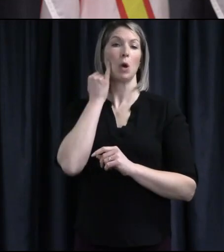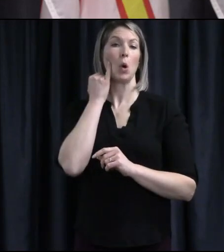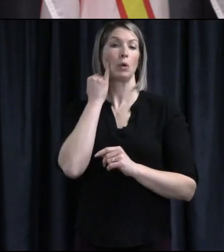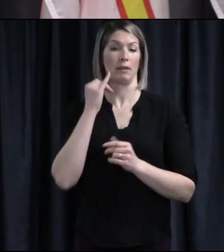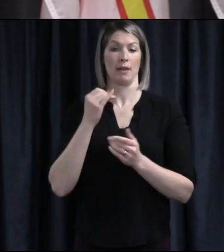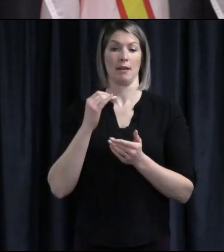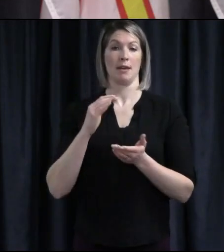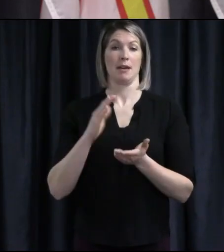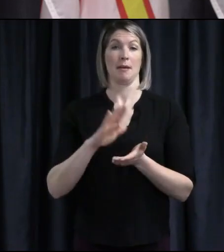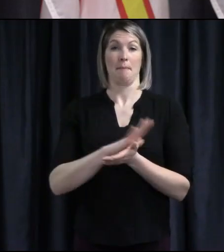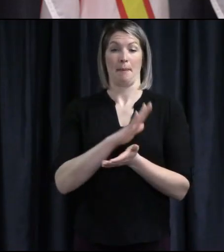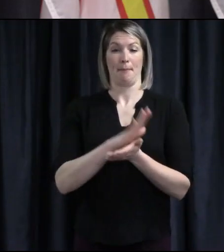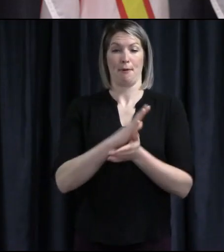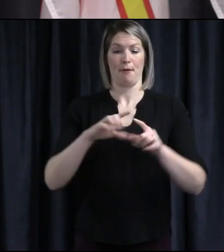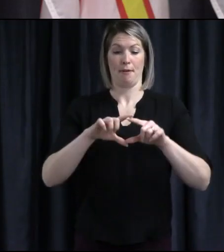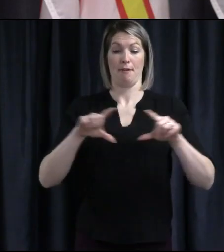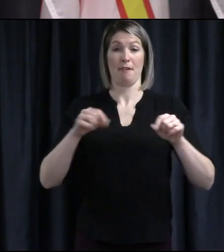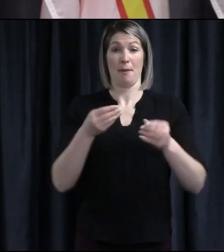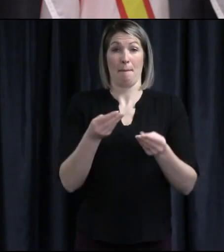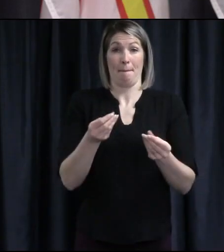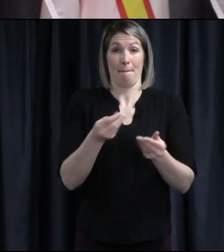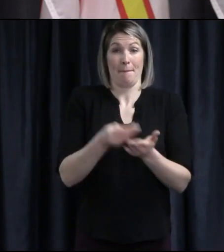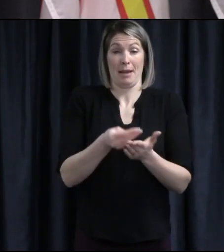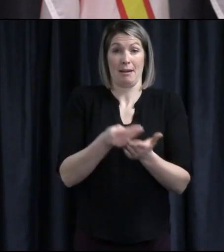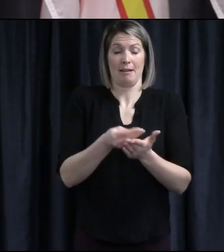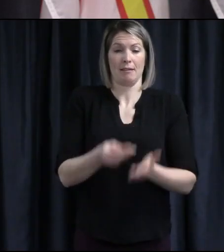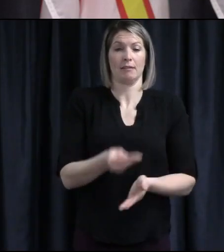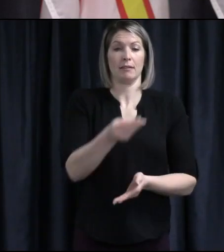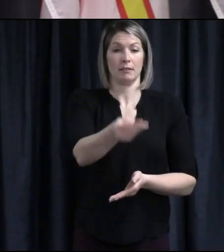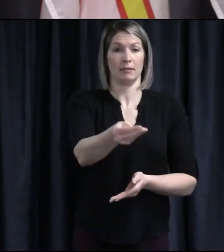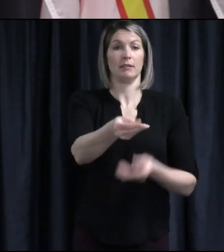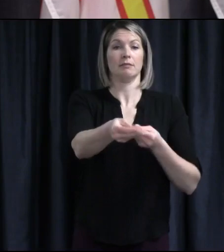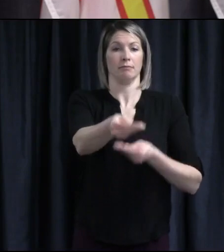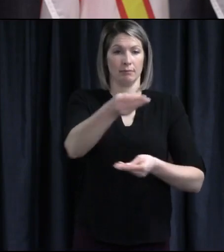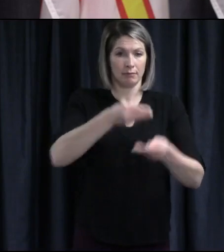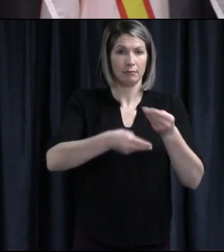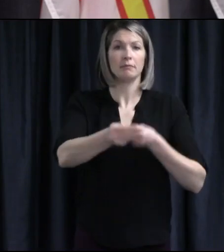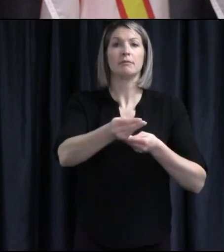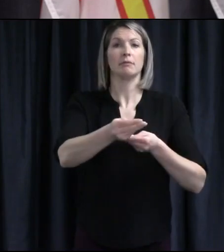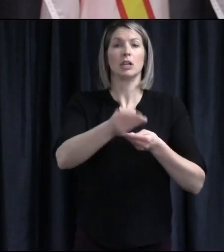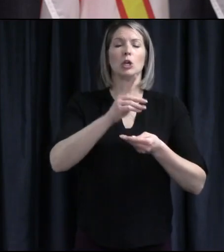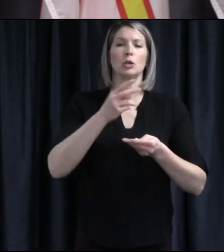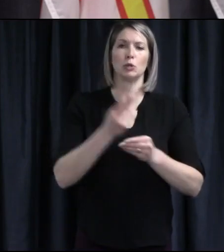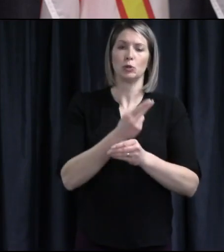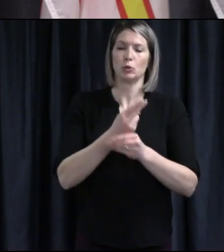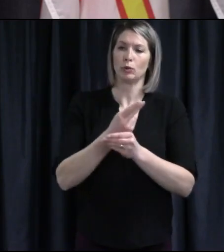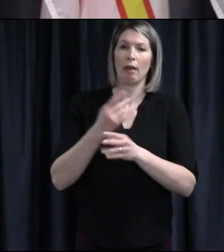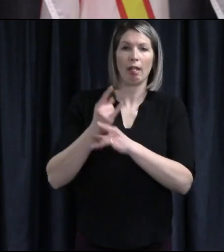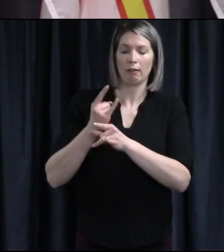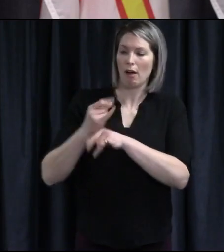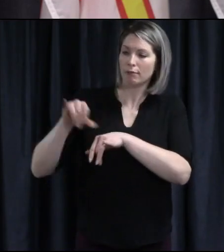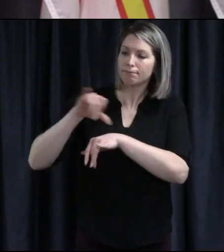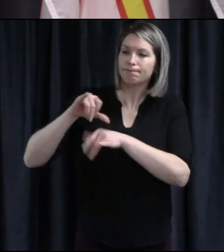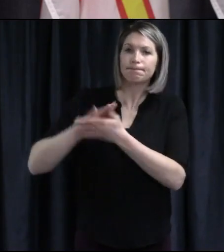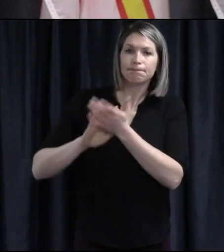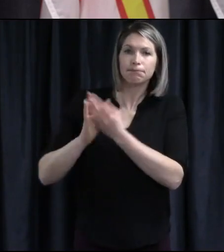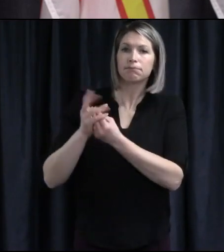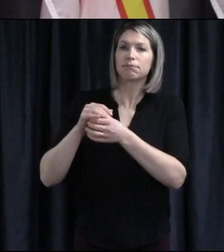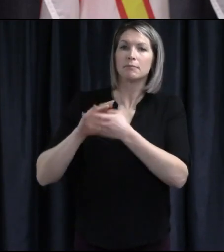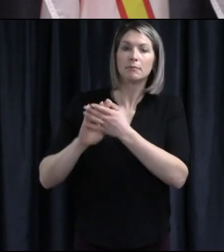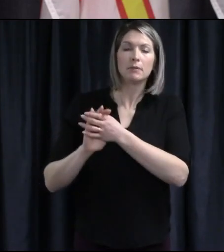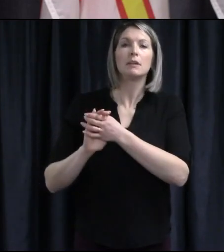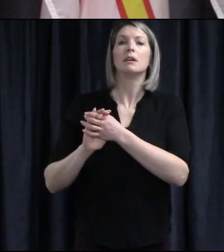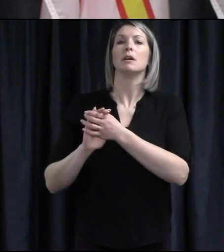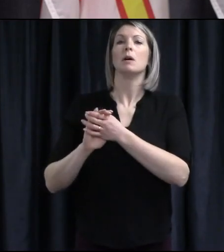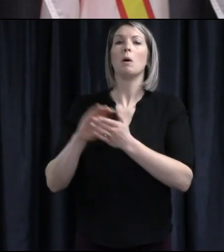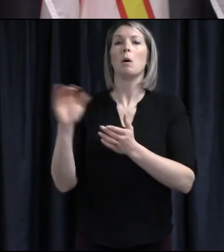actual money, just make sure afterwards you use some hand sanitizer or you wash your hands if you can. And where possible,